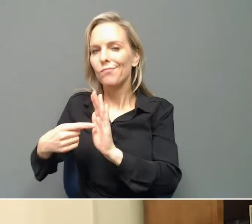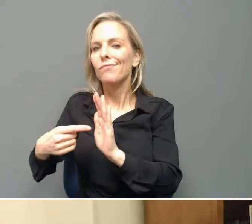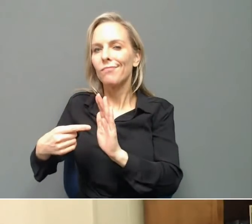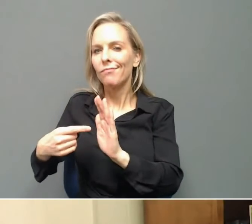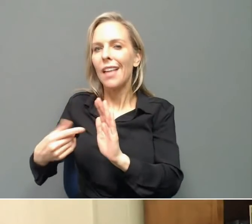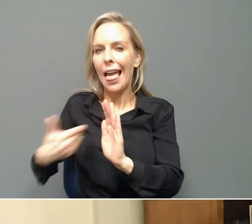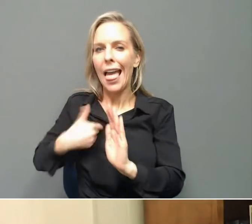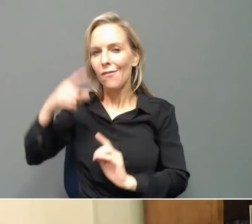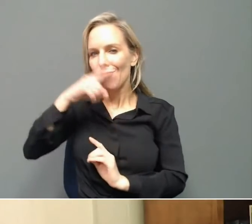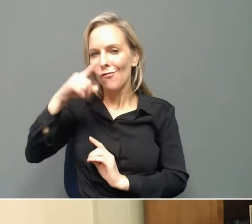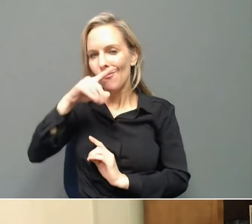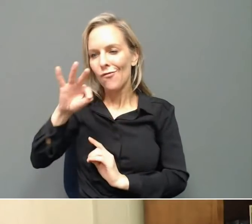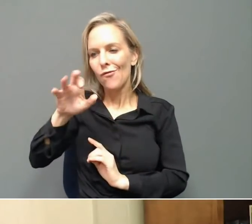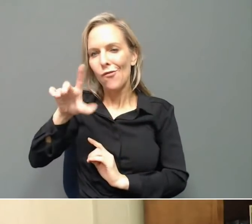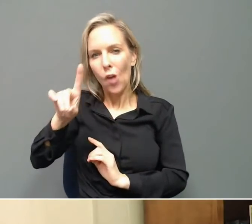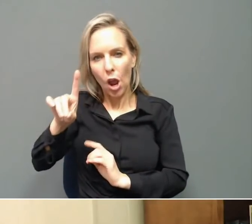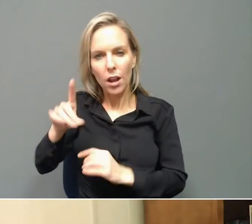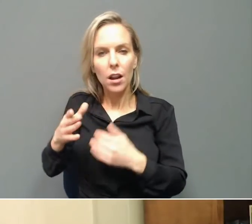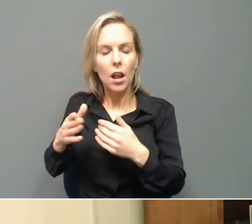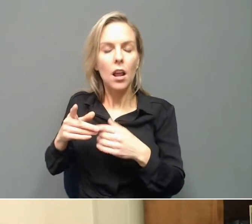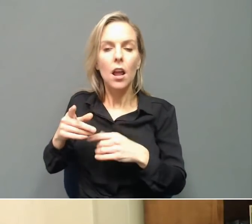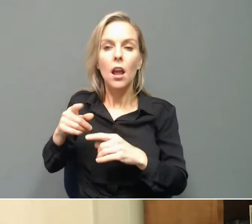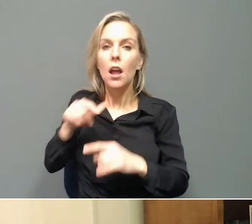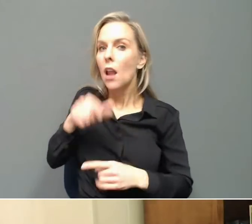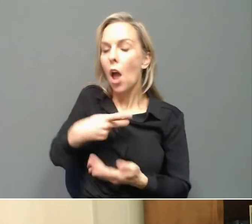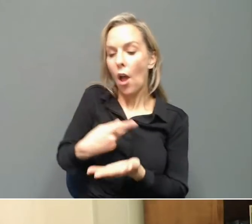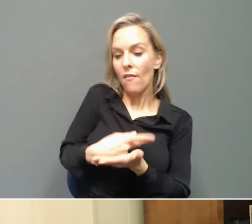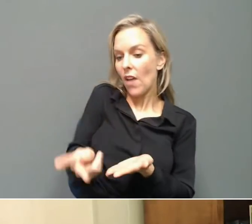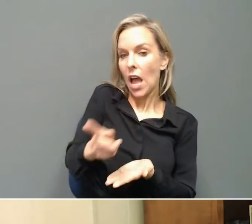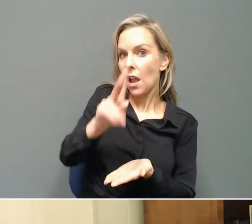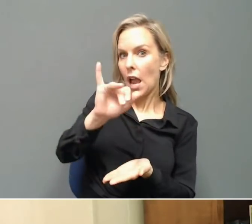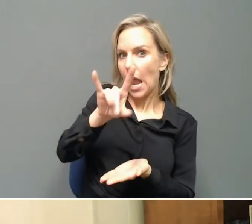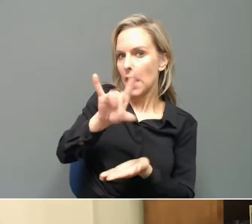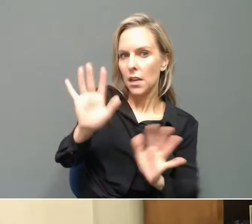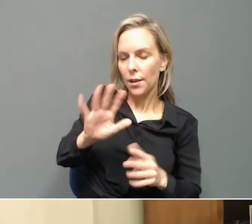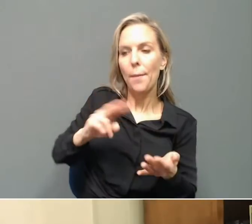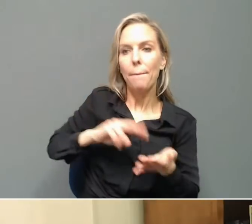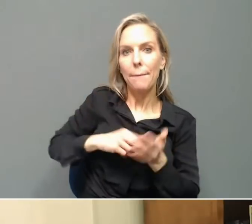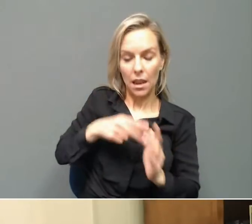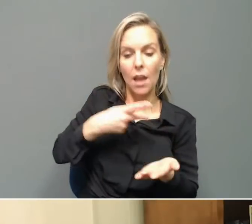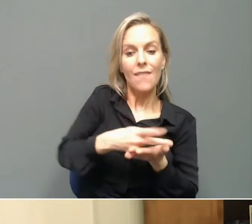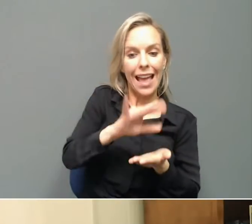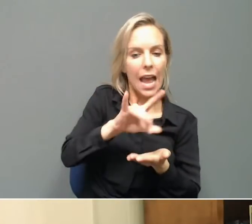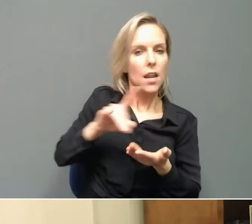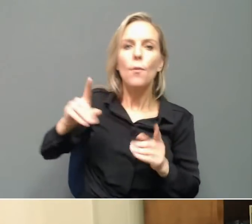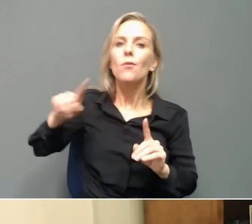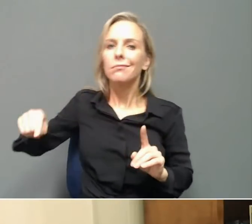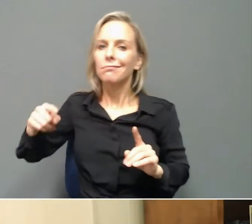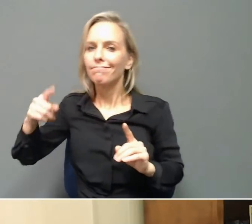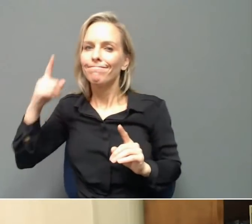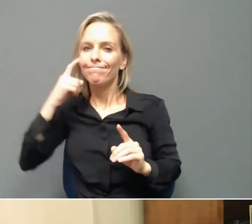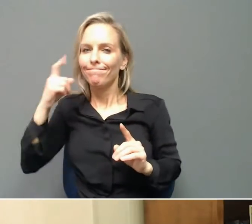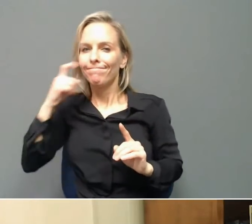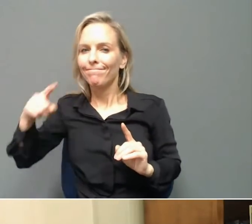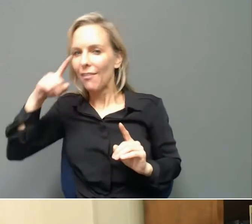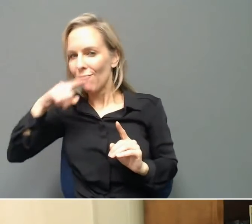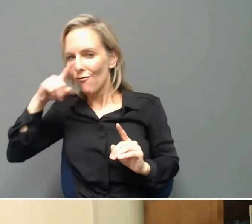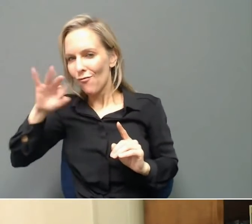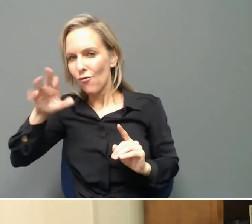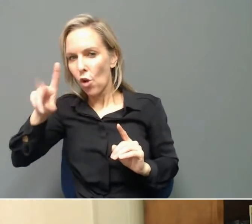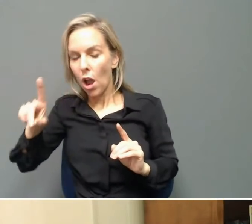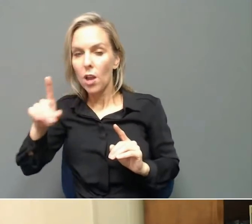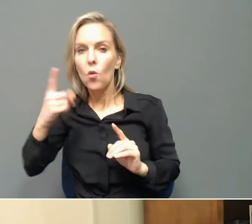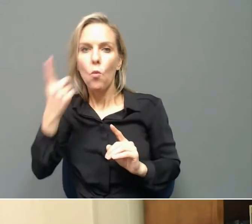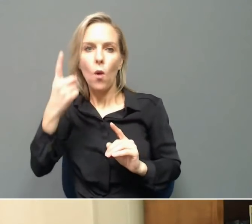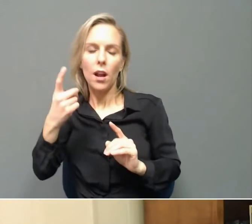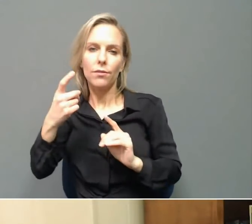just the failure of ID validation. So that's one of our criteria, but it's not all of it. And we